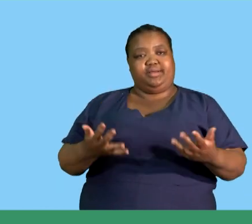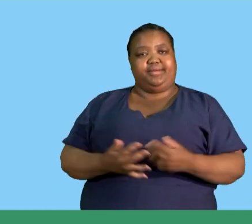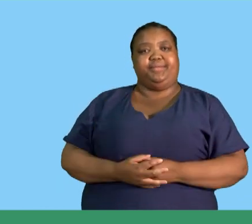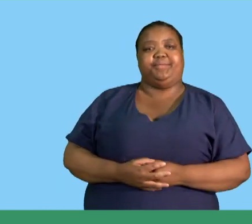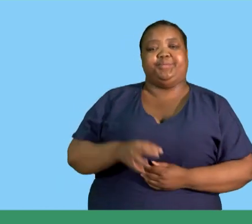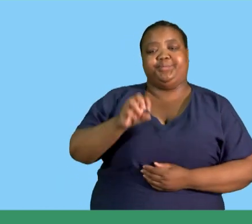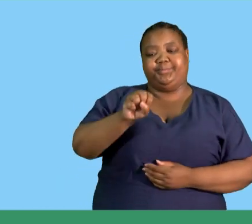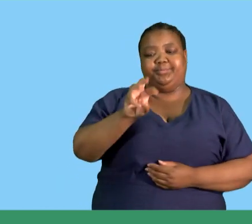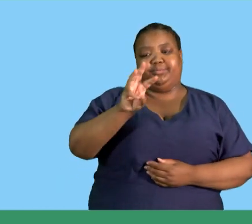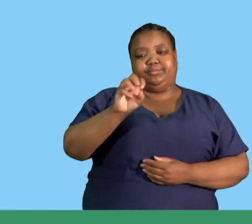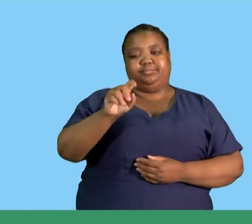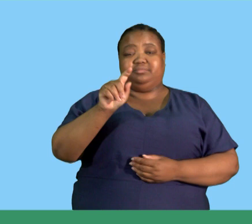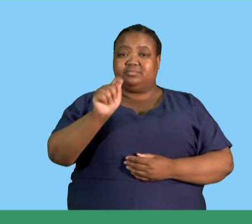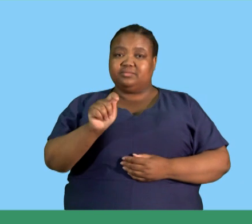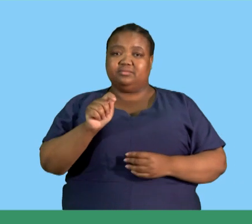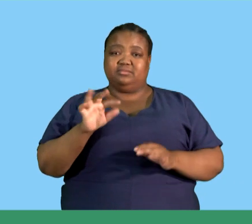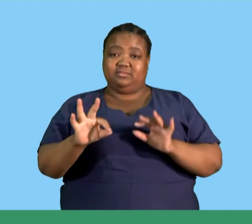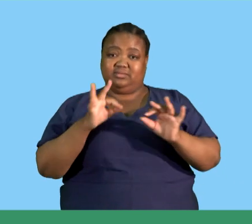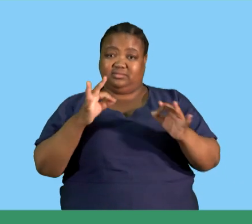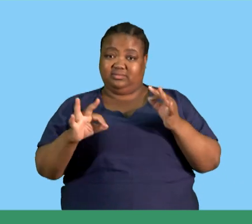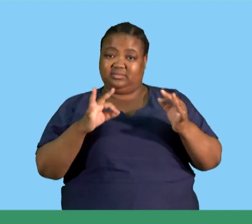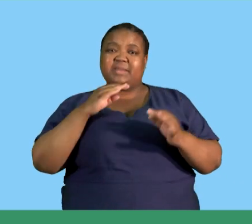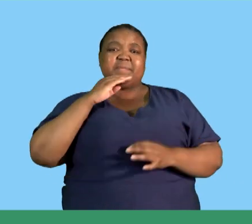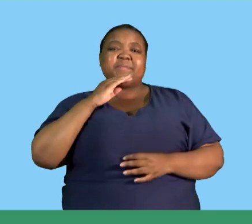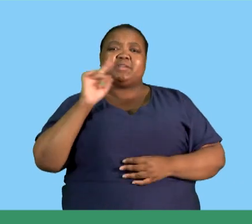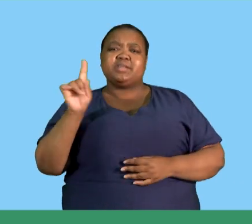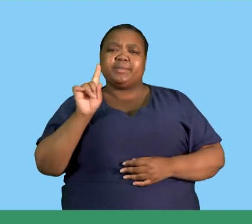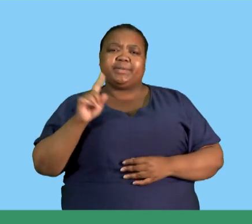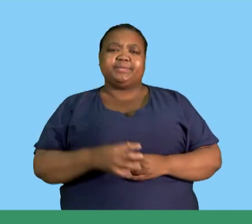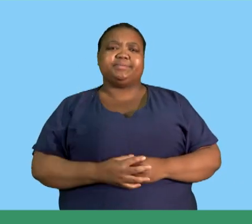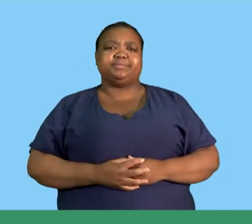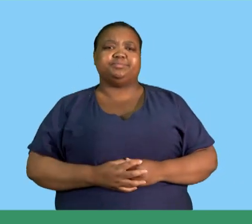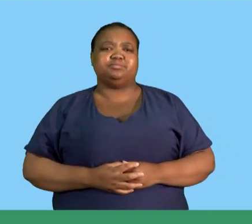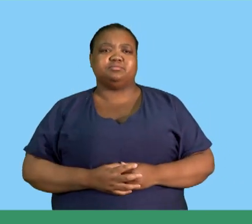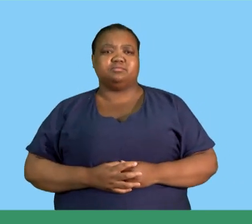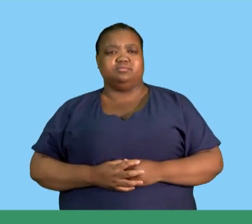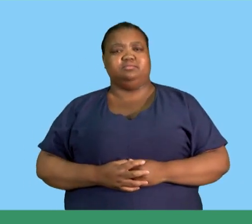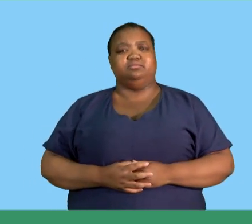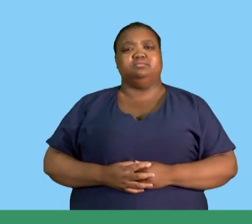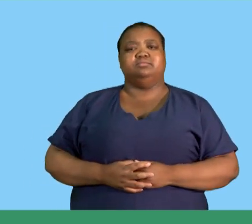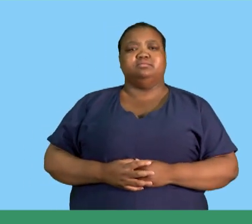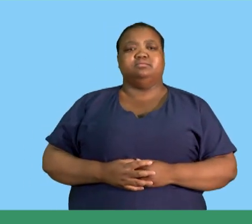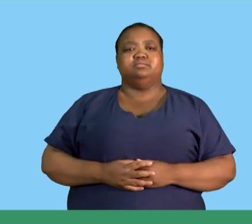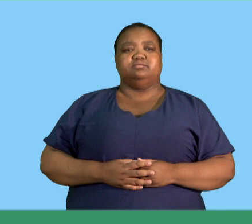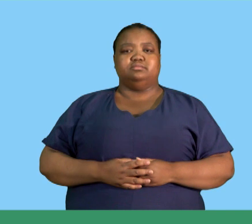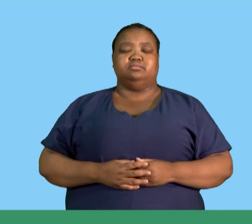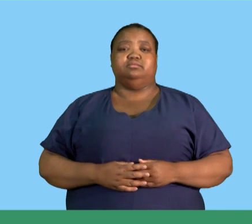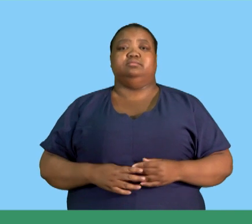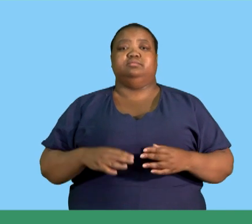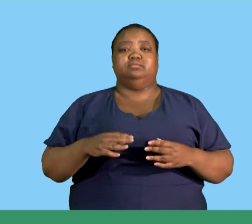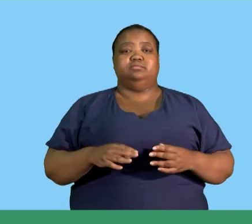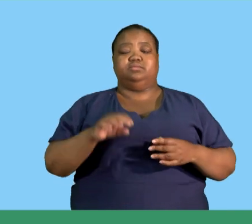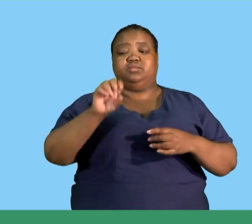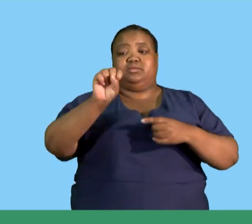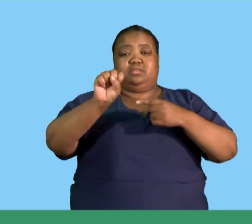So what does SWOT analysis mean? So now this is a practice to see if you are listening and if you understand. Right, a